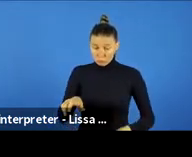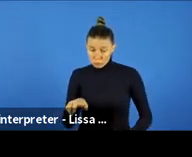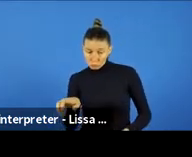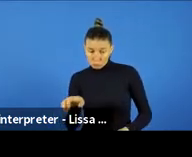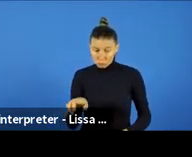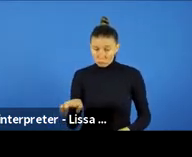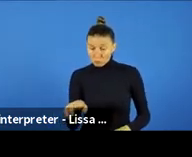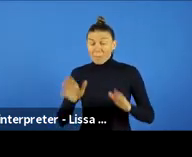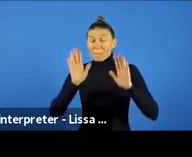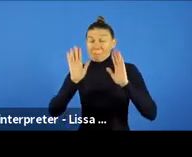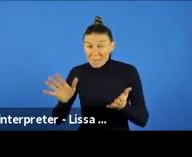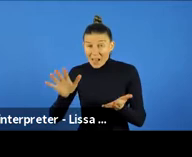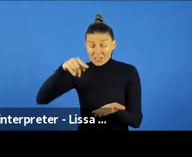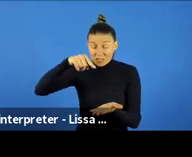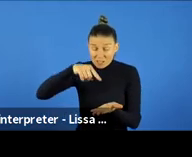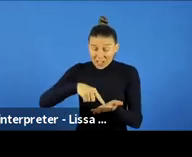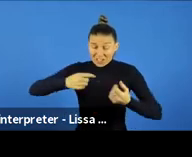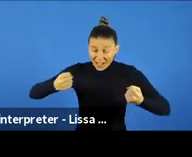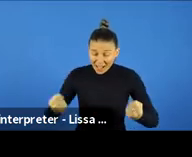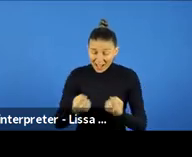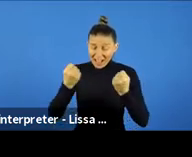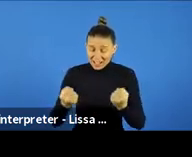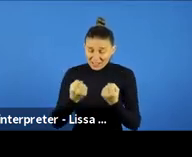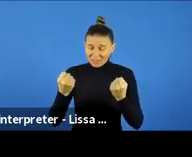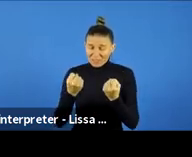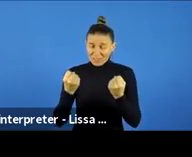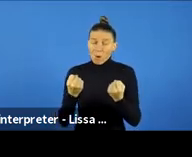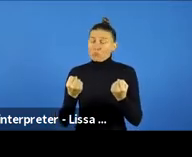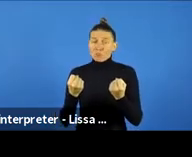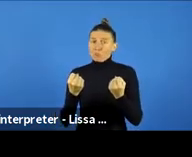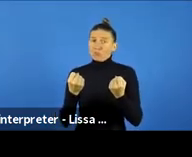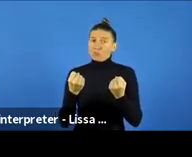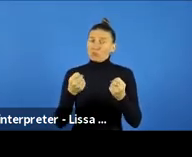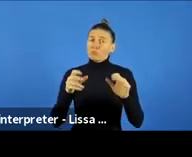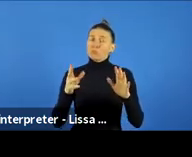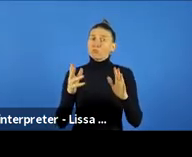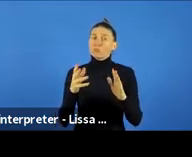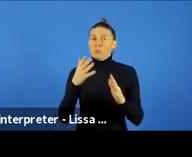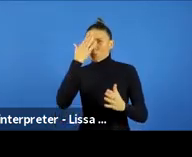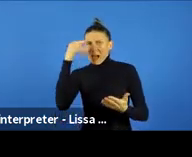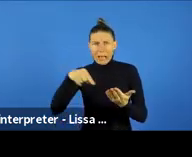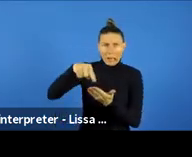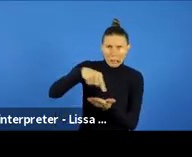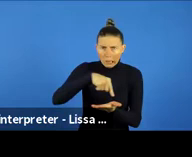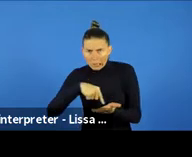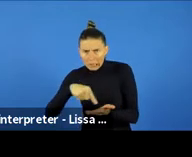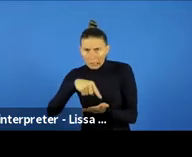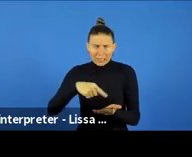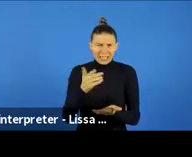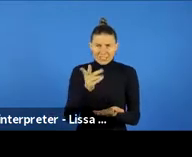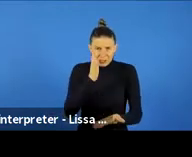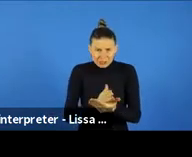touch activation, because you normally you're jumping around with your finger, you're not really sure that you're clicking on the right